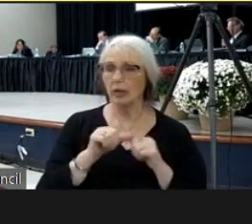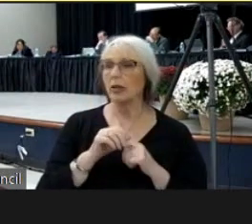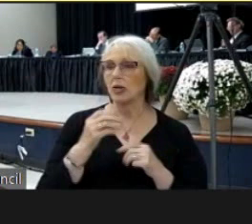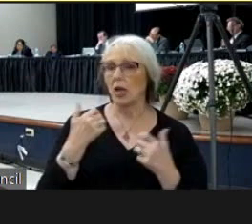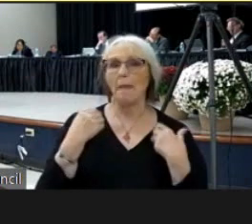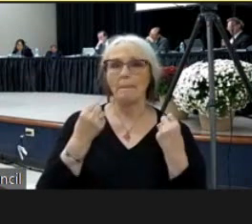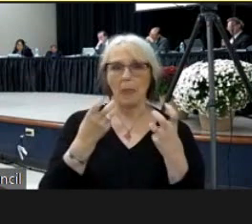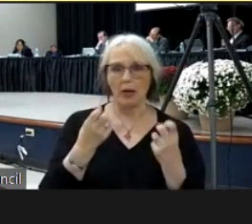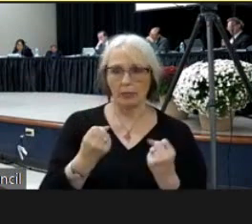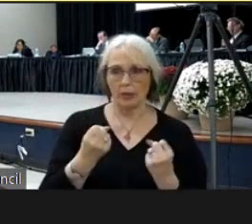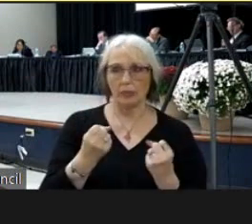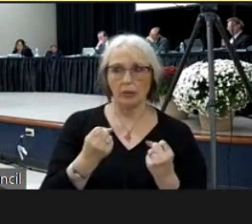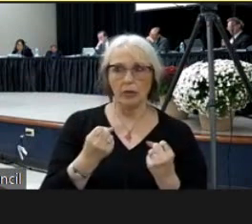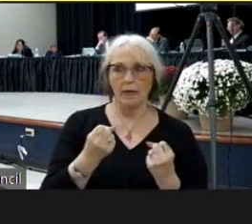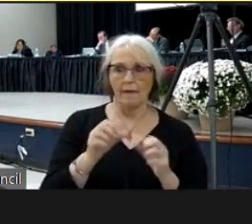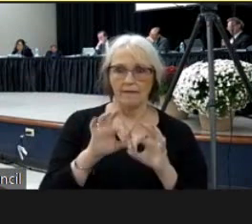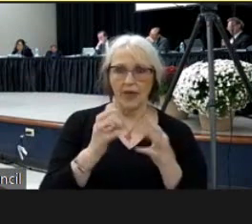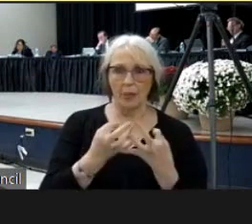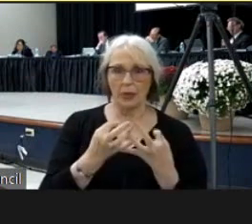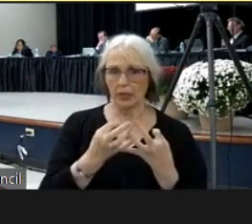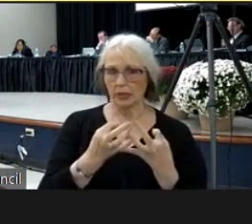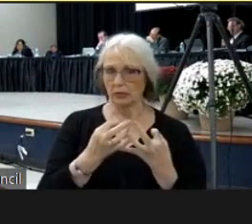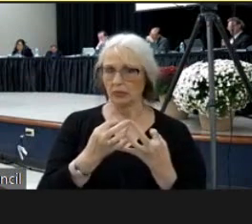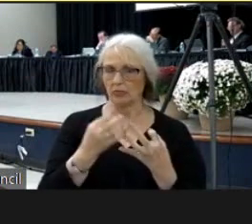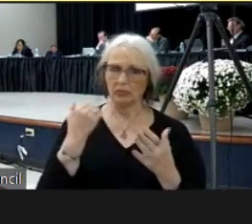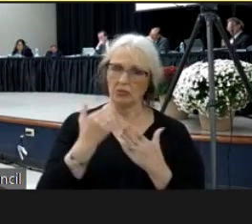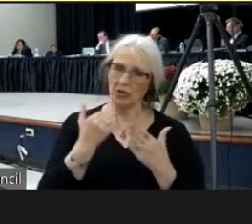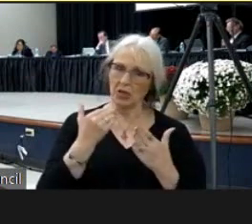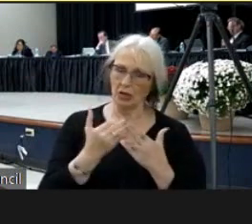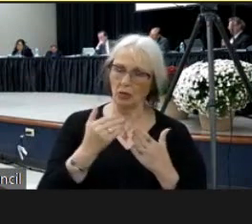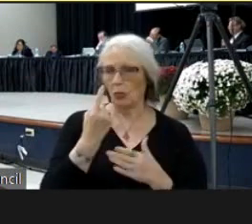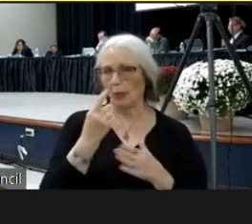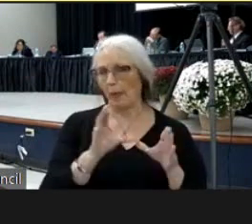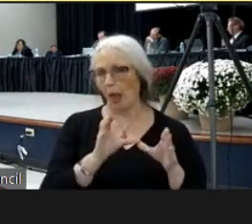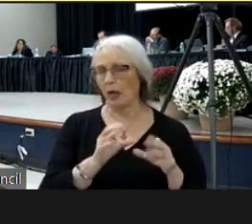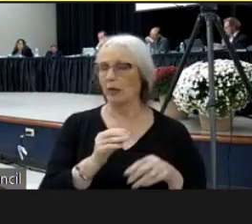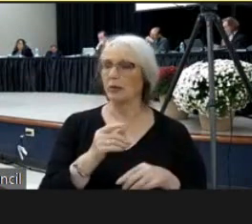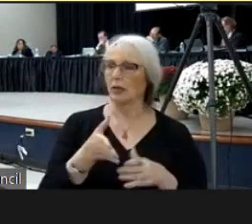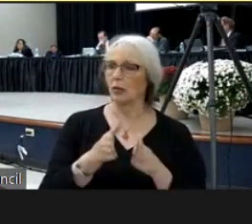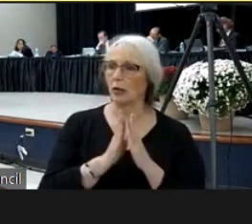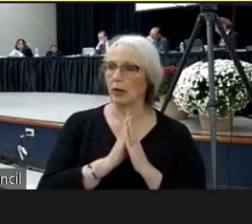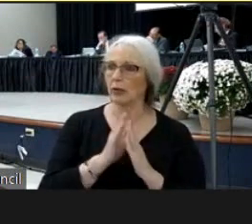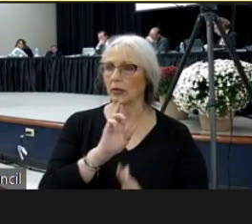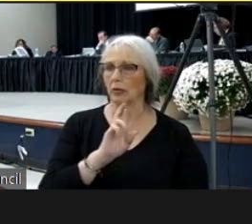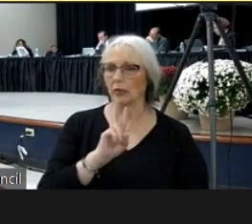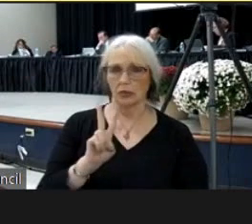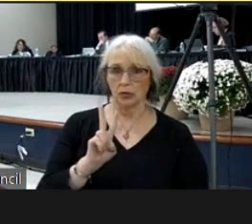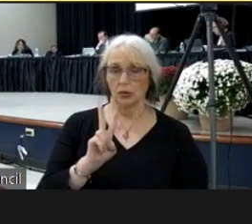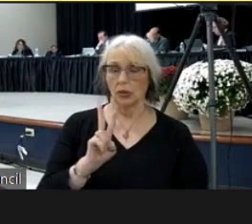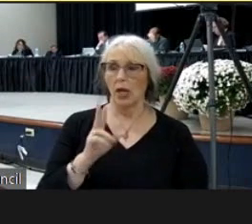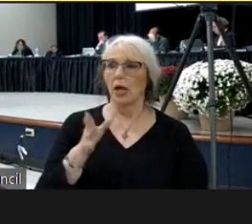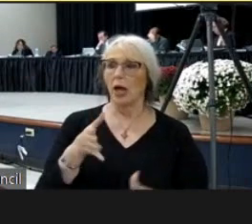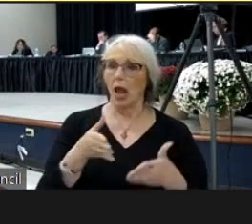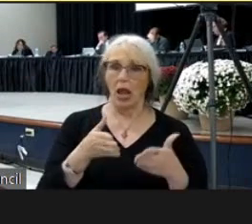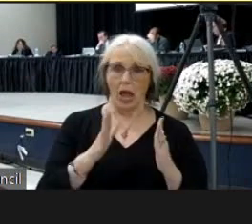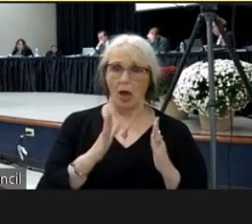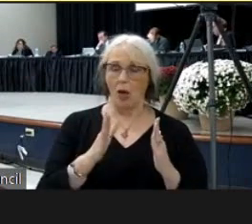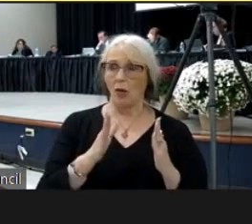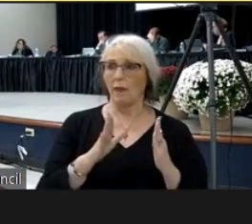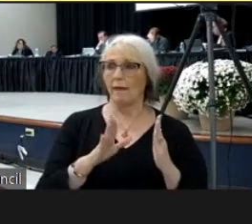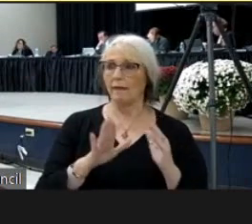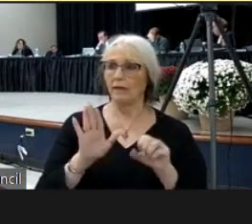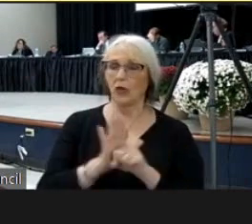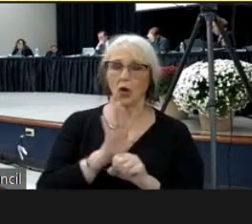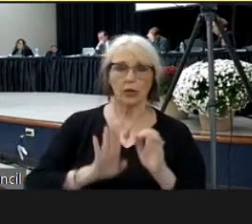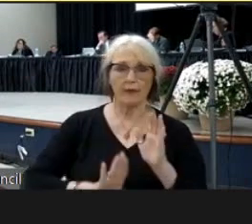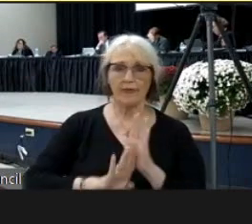multifamily zoning within a block of the property. They are requesting R2, which would allow for the development